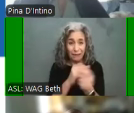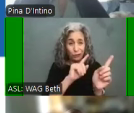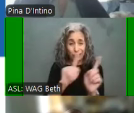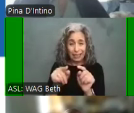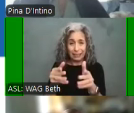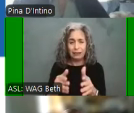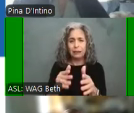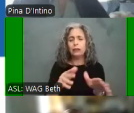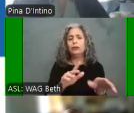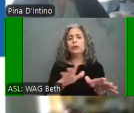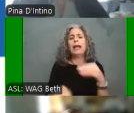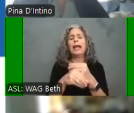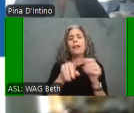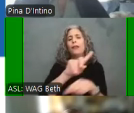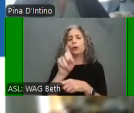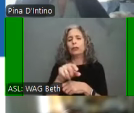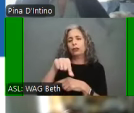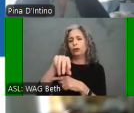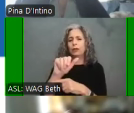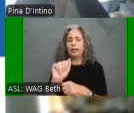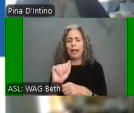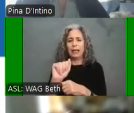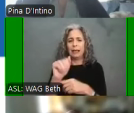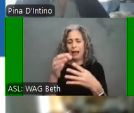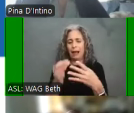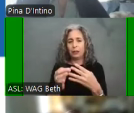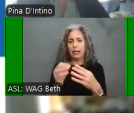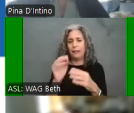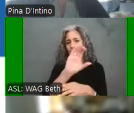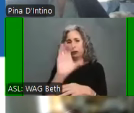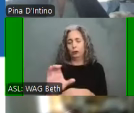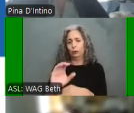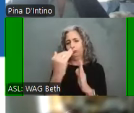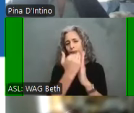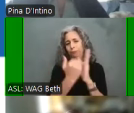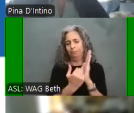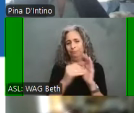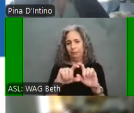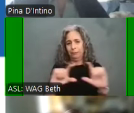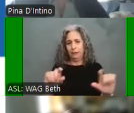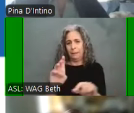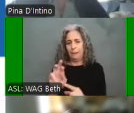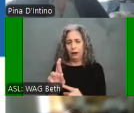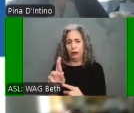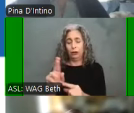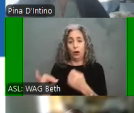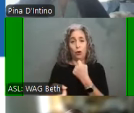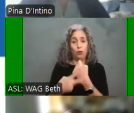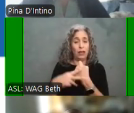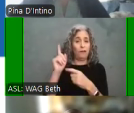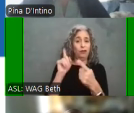their questions via the Q&A option in the Zoom menu bar. Questions will be saved until the end of the